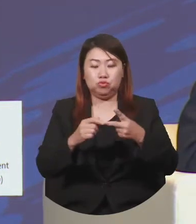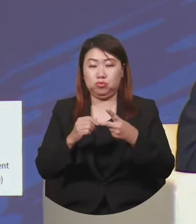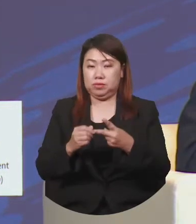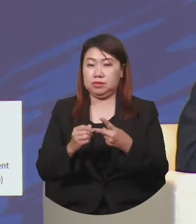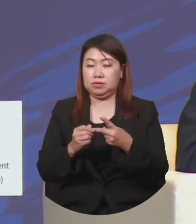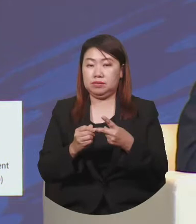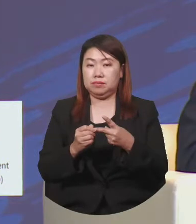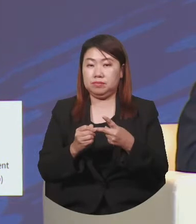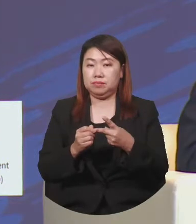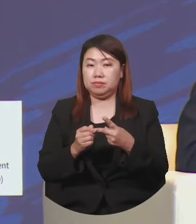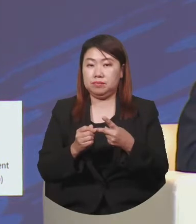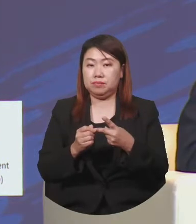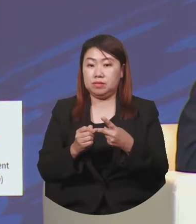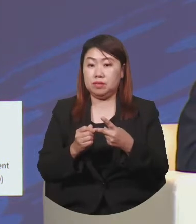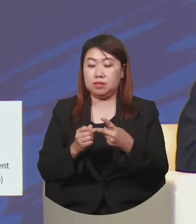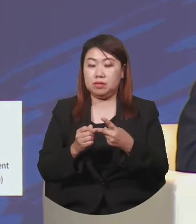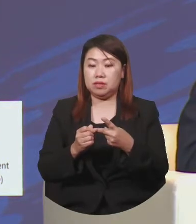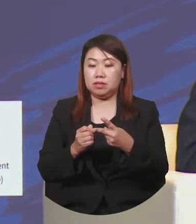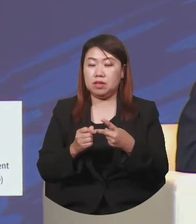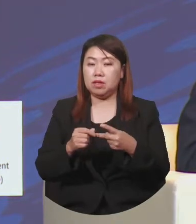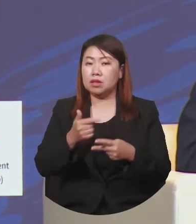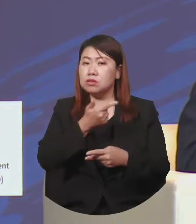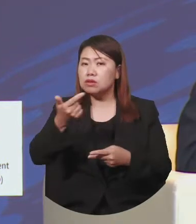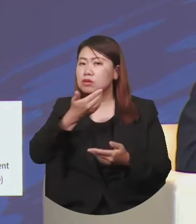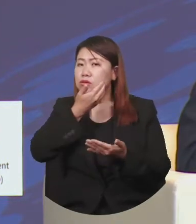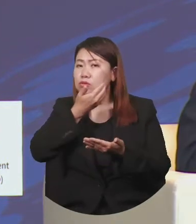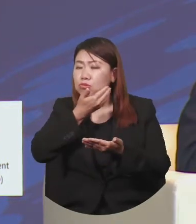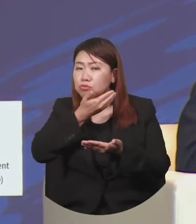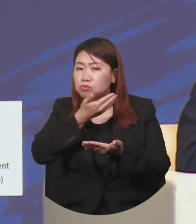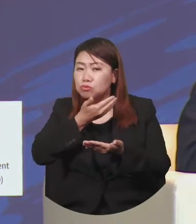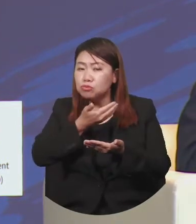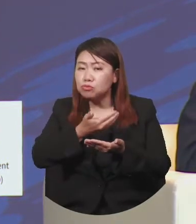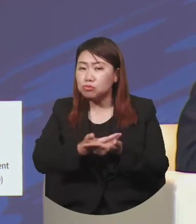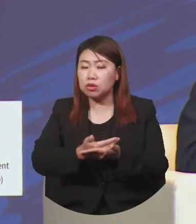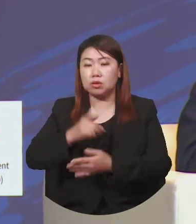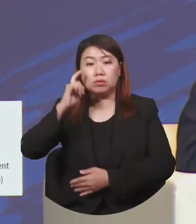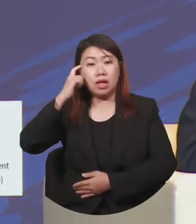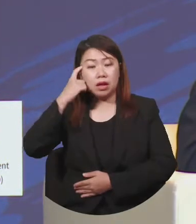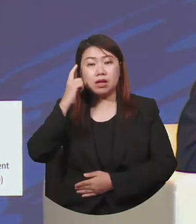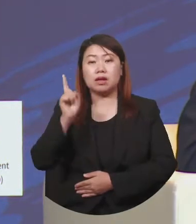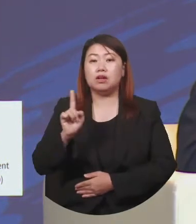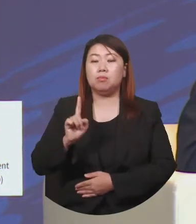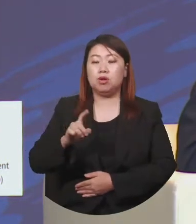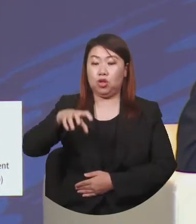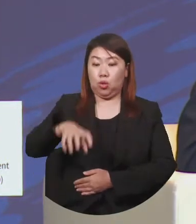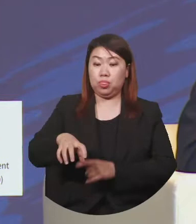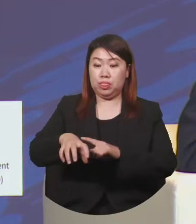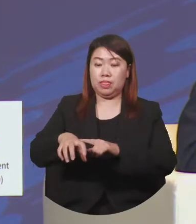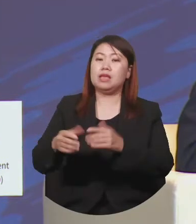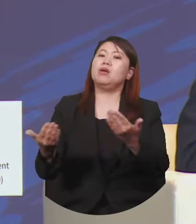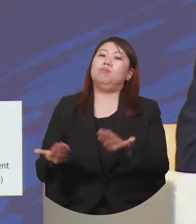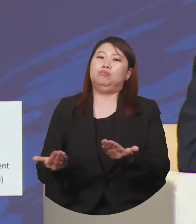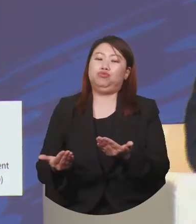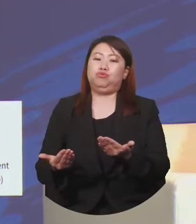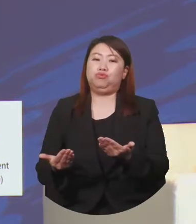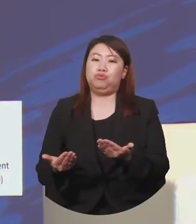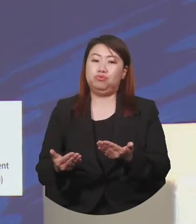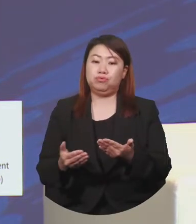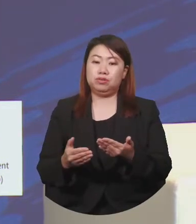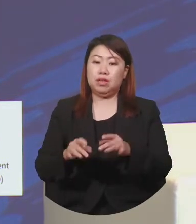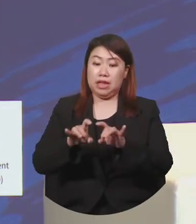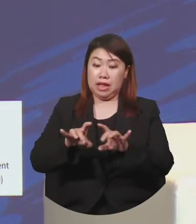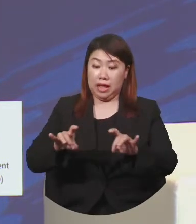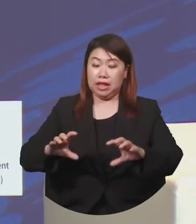critical and most important, is where the action takes place on the ground, and that's working at the country level together. So on the first